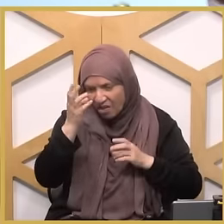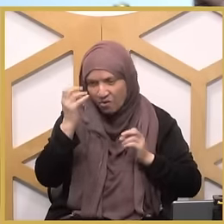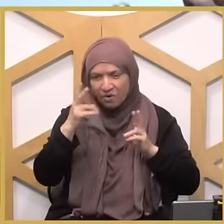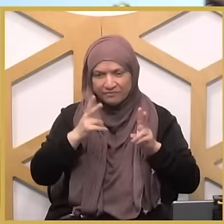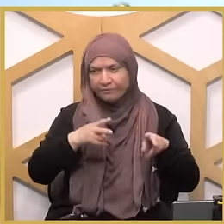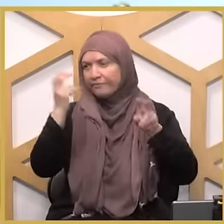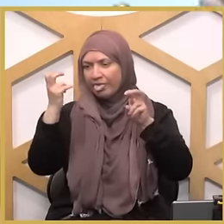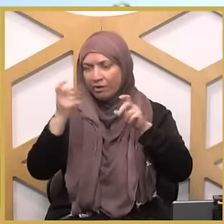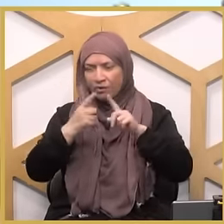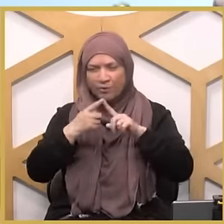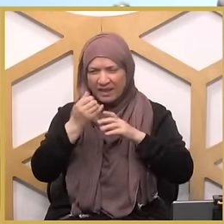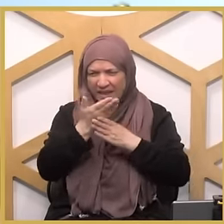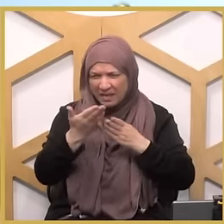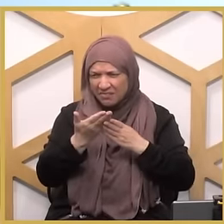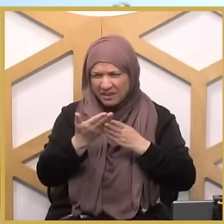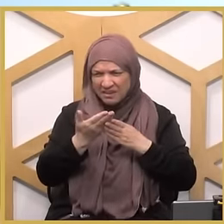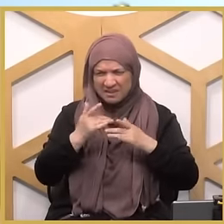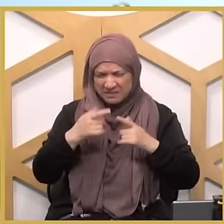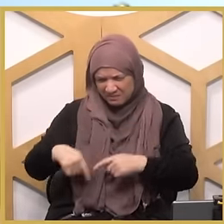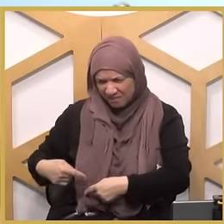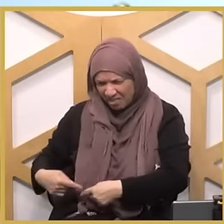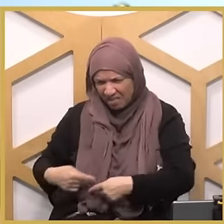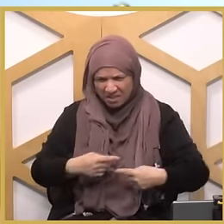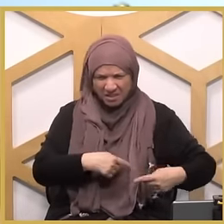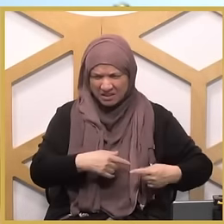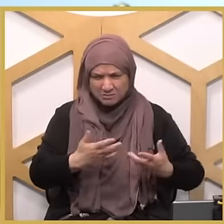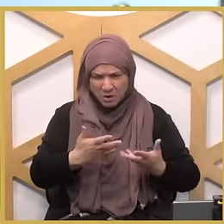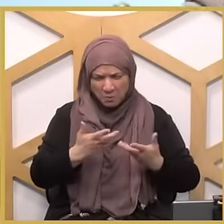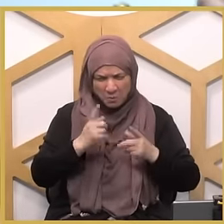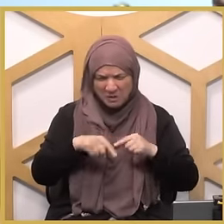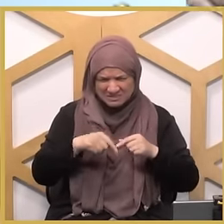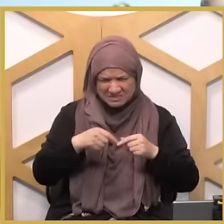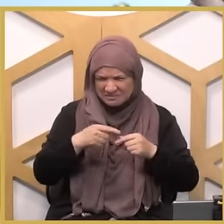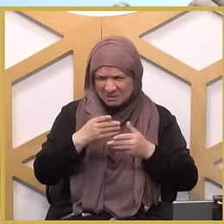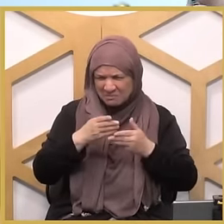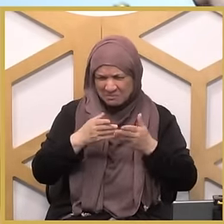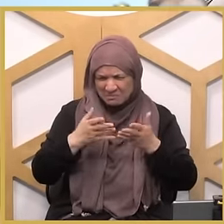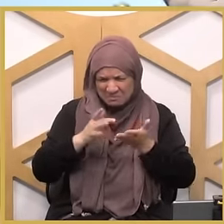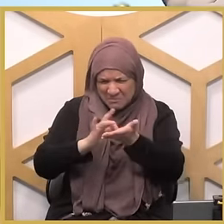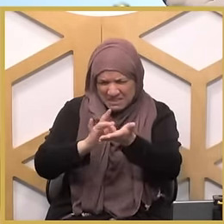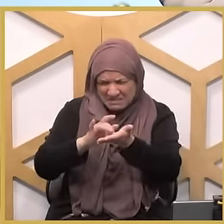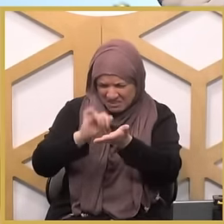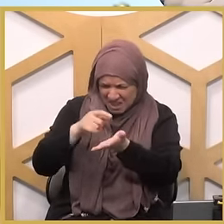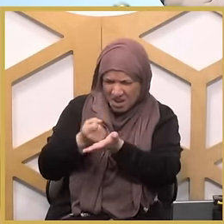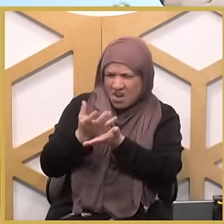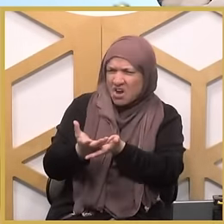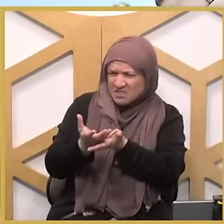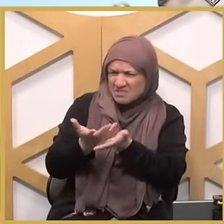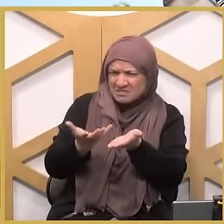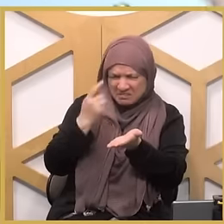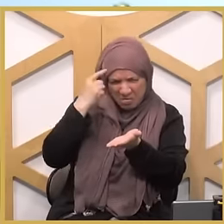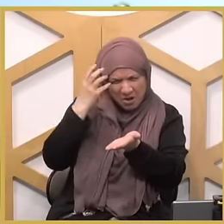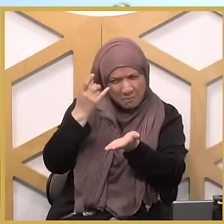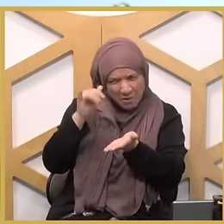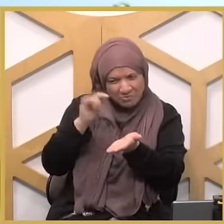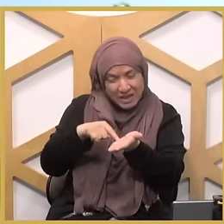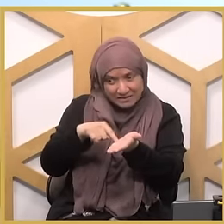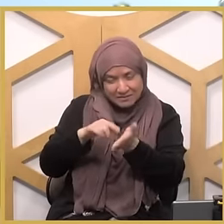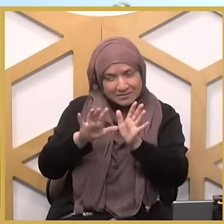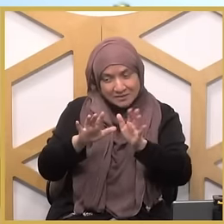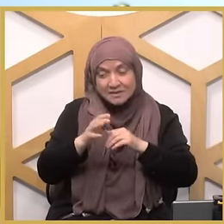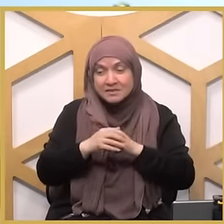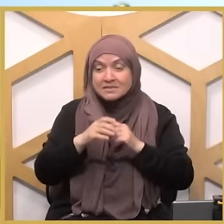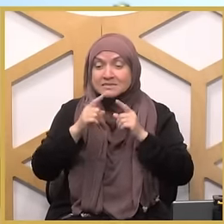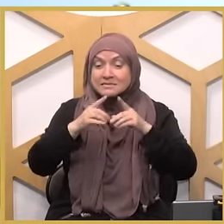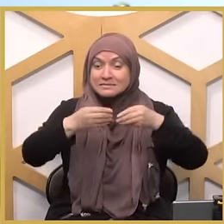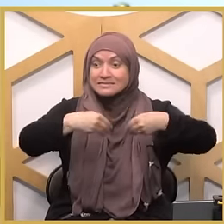Sin is sold to you as medicine. Shaitan gives it to you as medicine. Because he's telling you, this